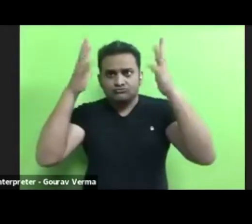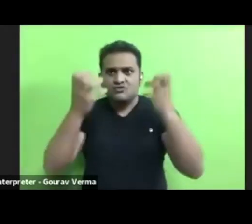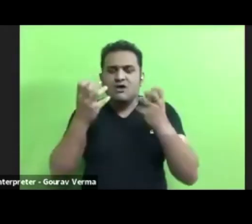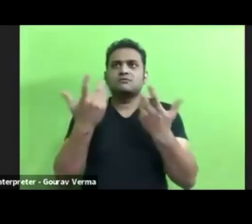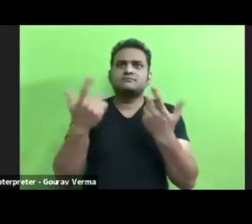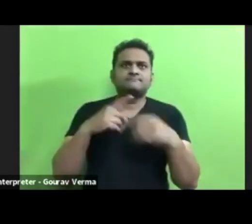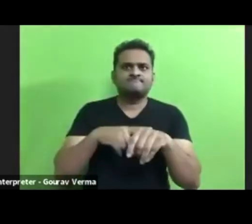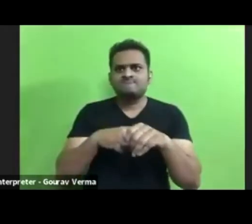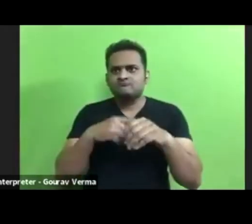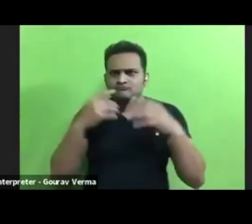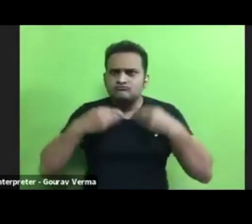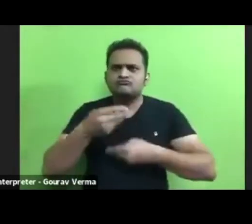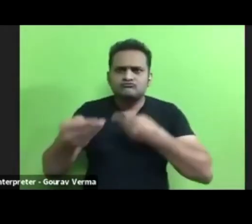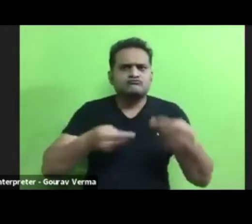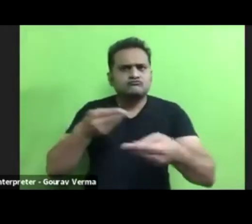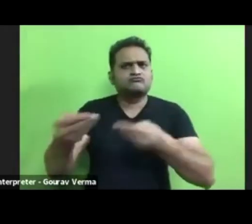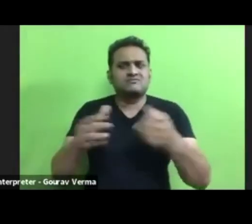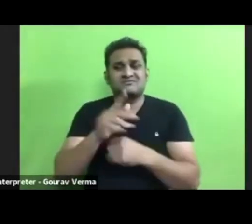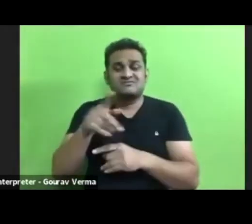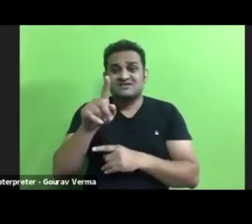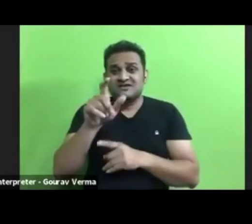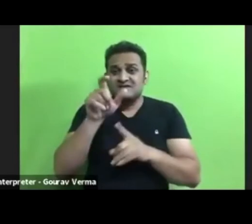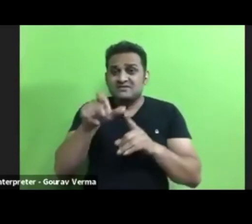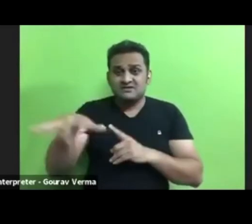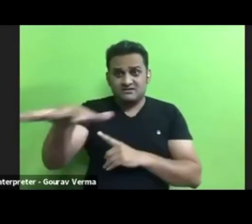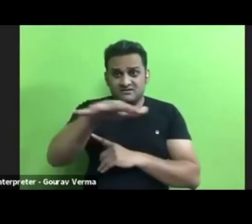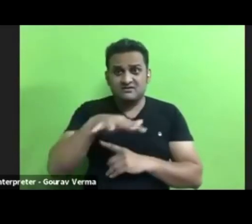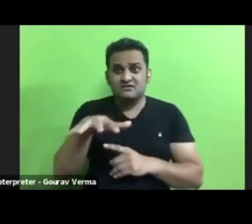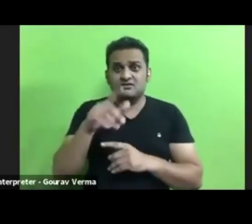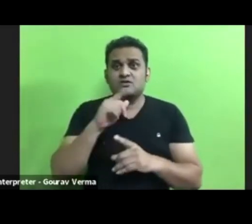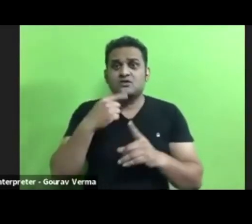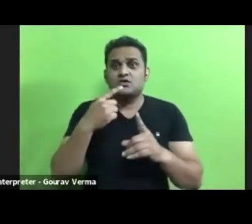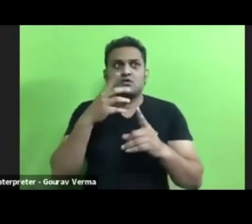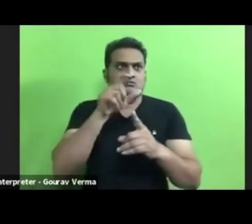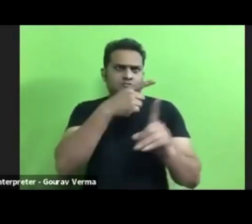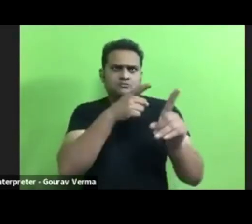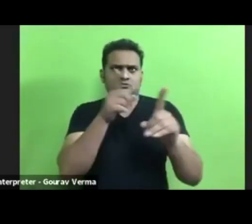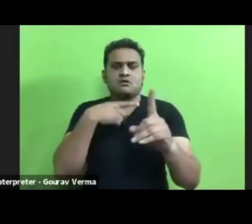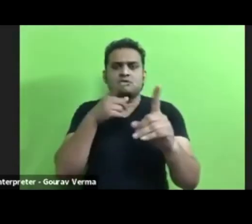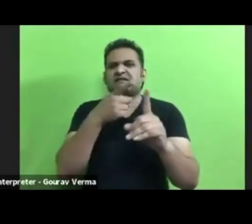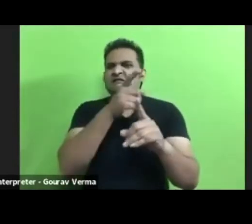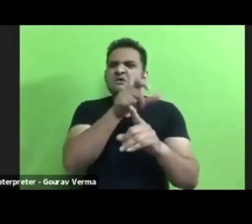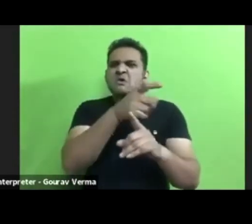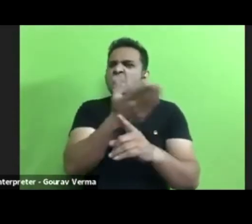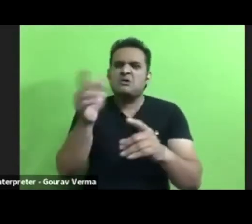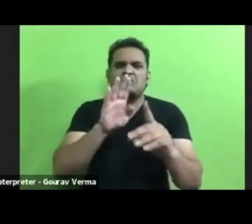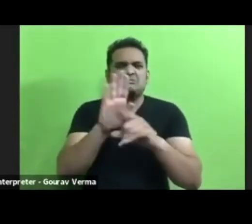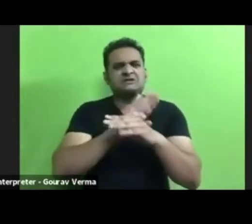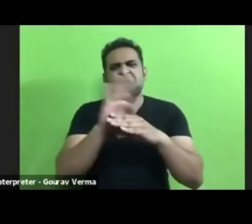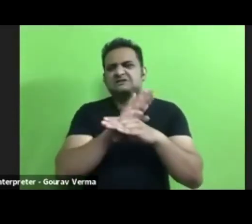time with them. But the people who he wants to meet are also quite busy. So he wants to make sure that